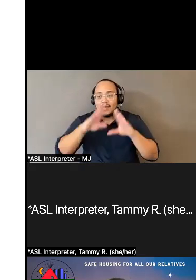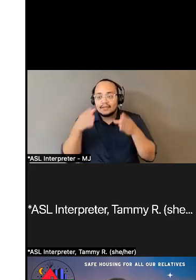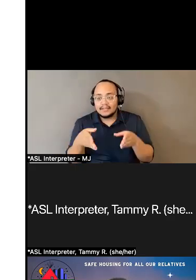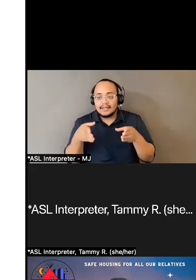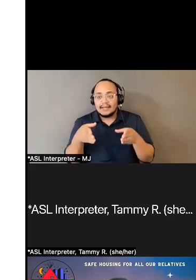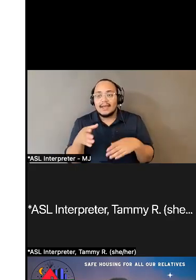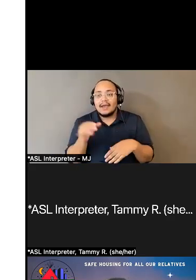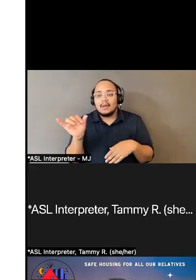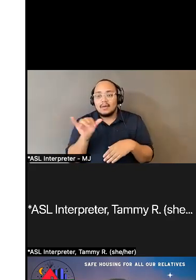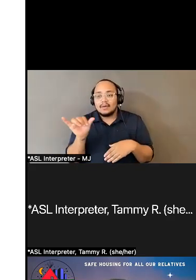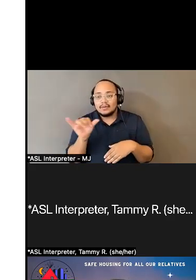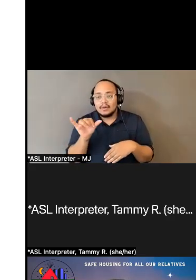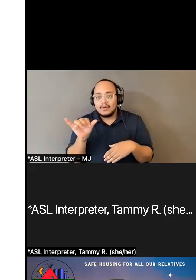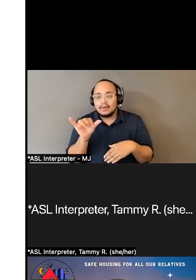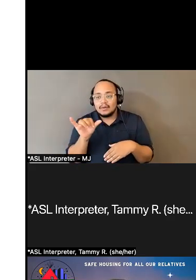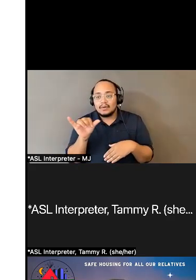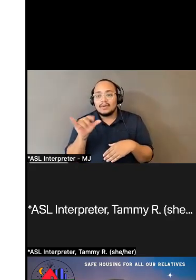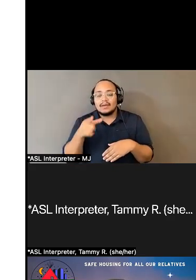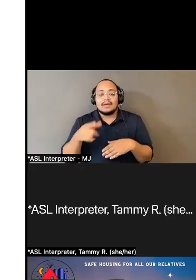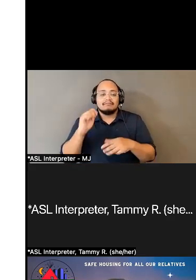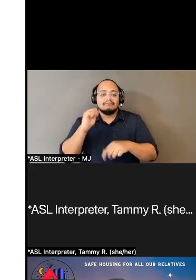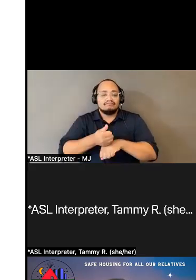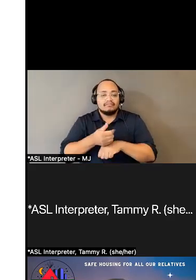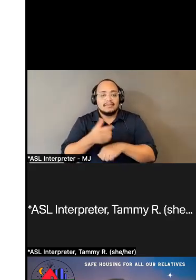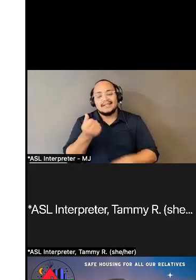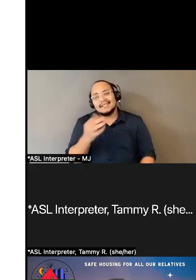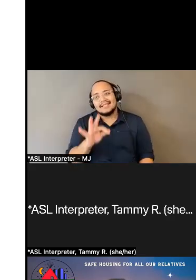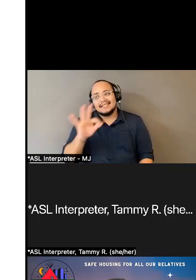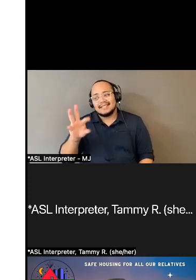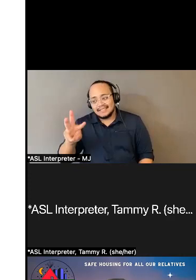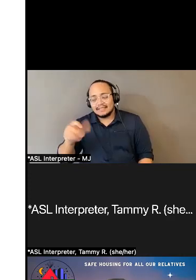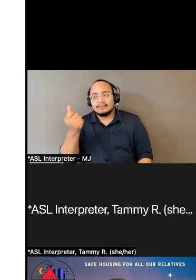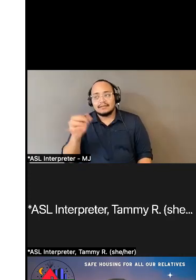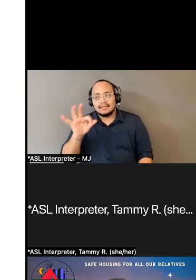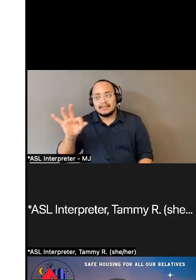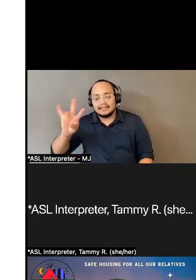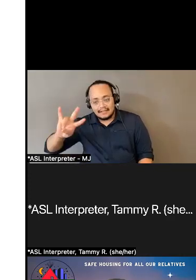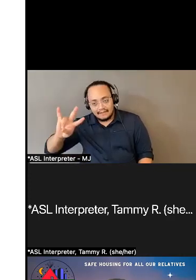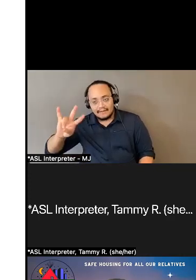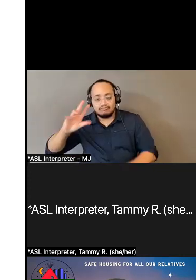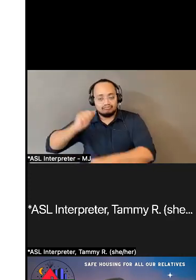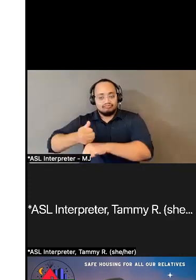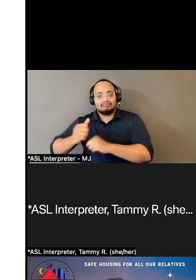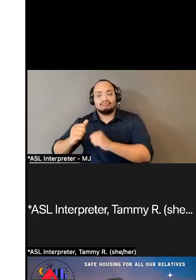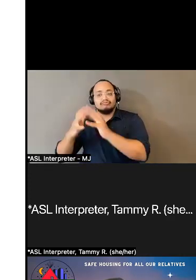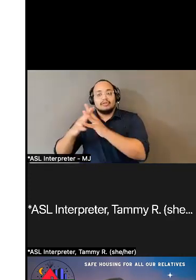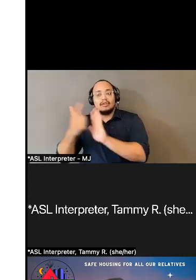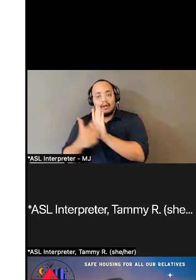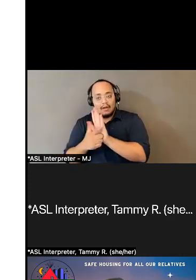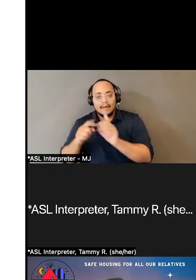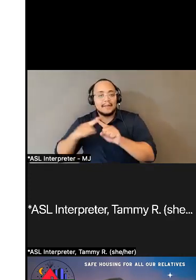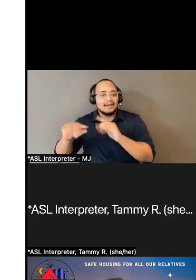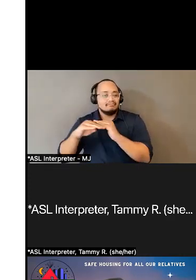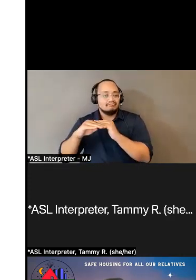was enacted in 1996, 1997, but it's been flat funded since